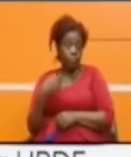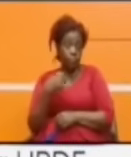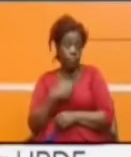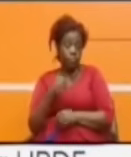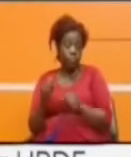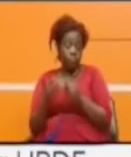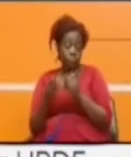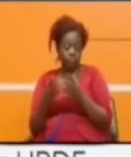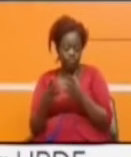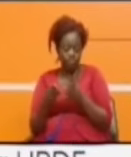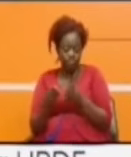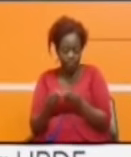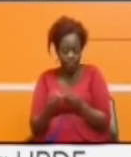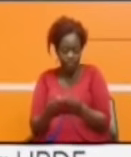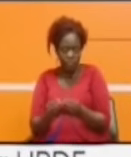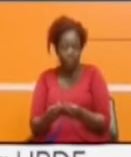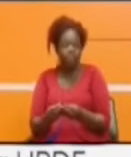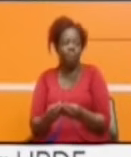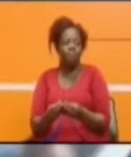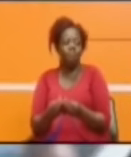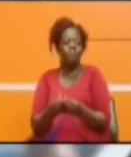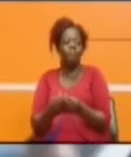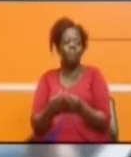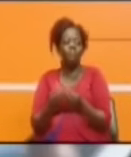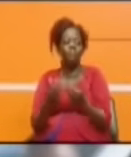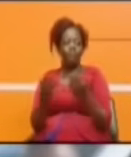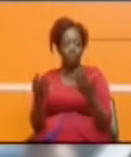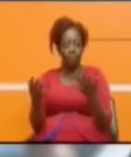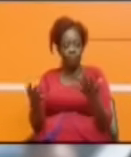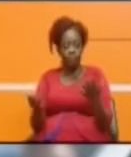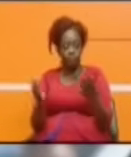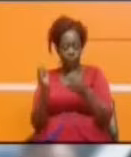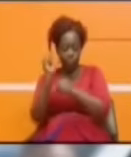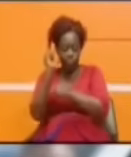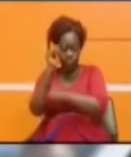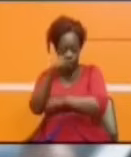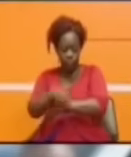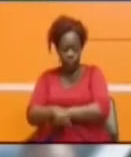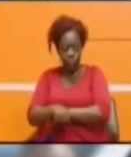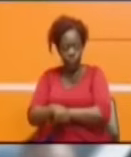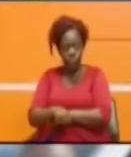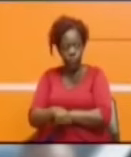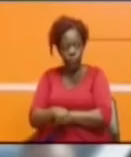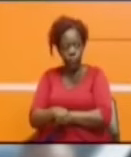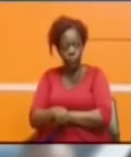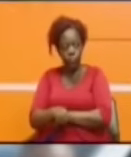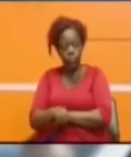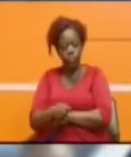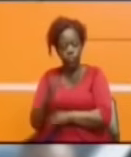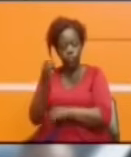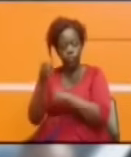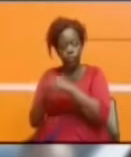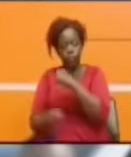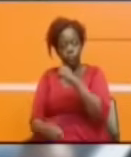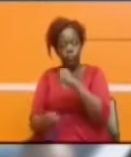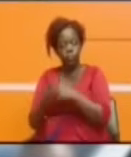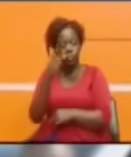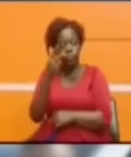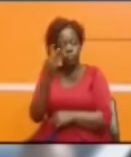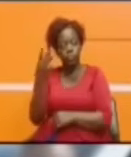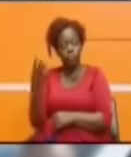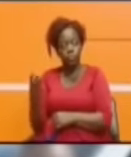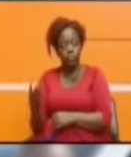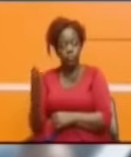which squeezed them and totally annihilated them to the extent that finally by the 24th